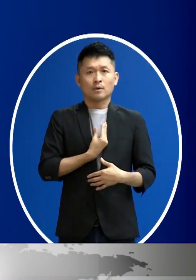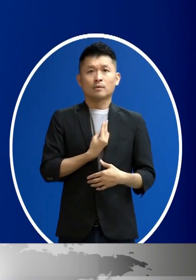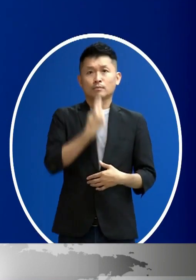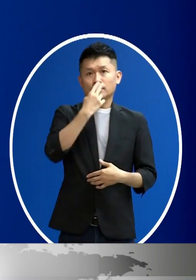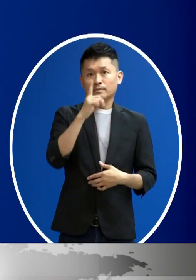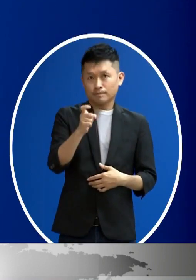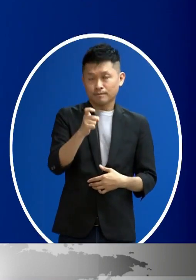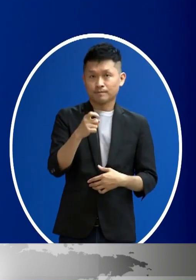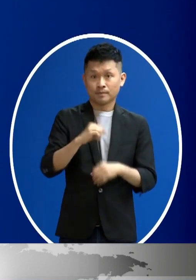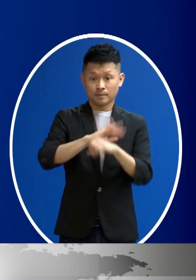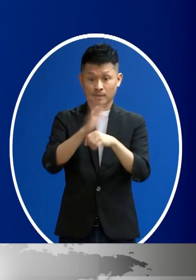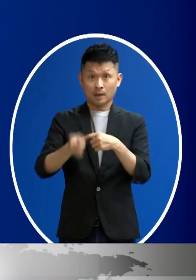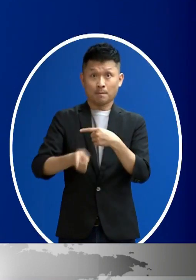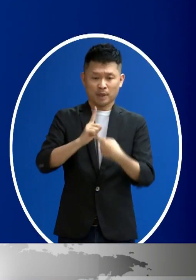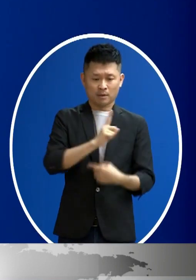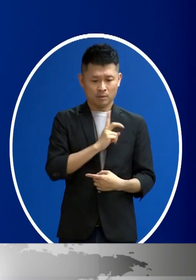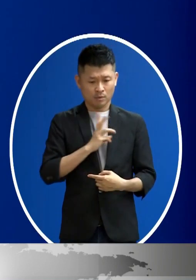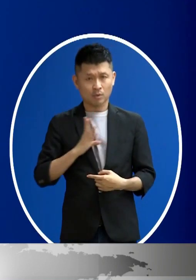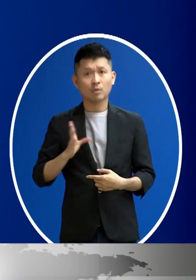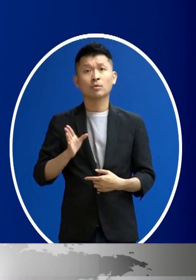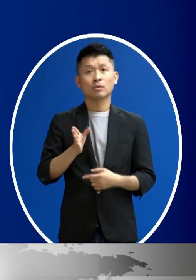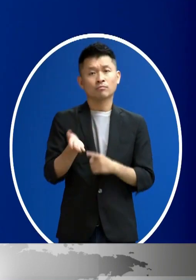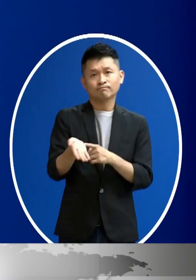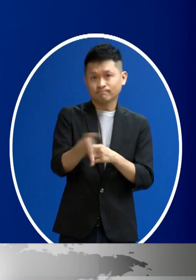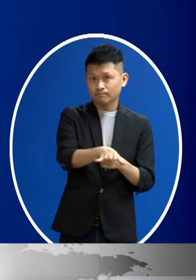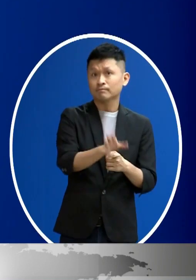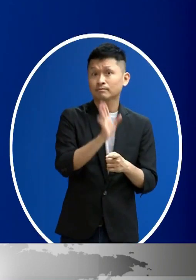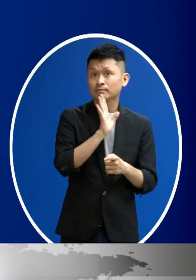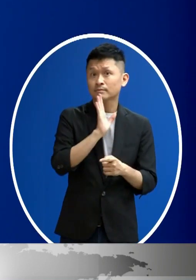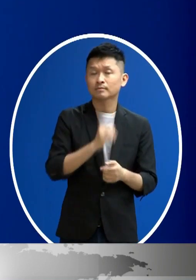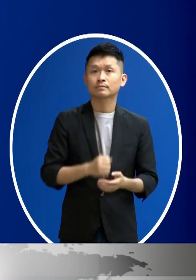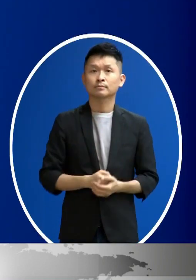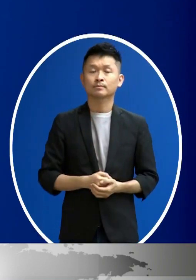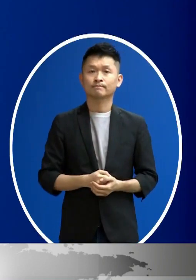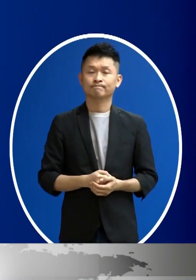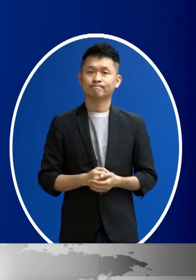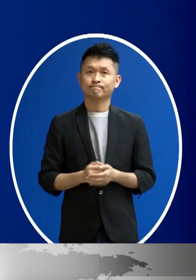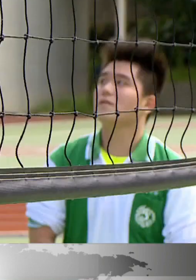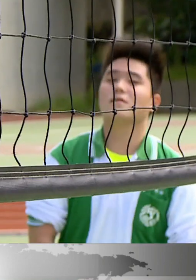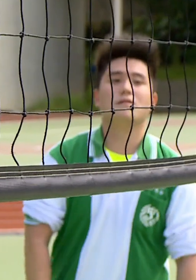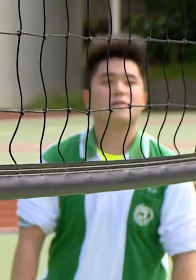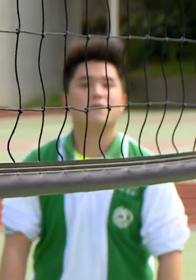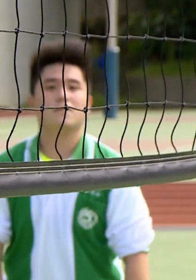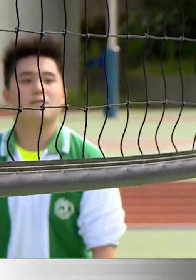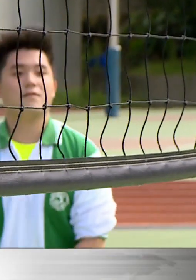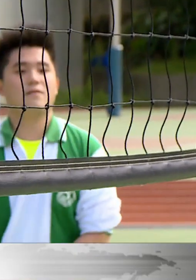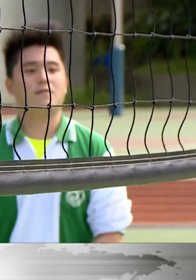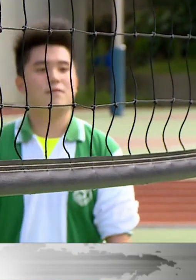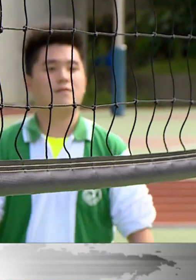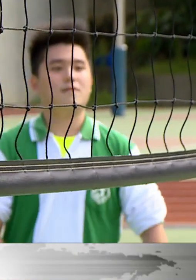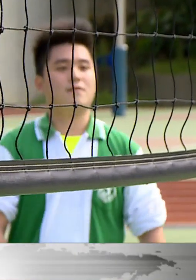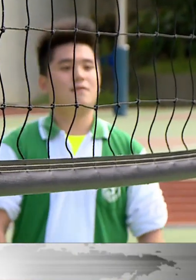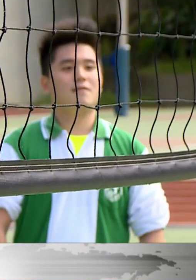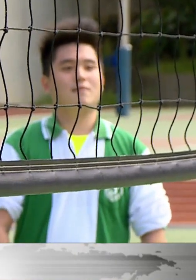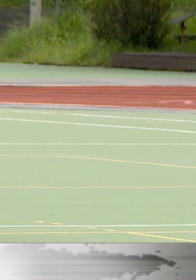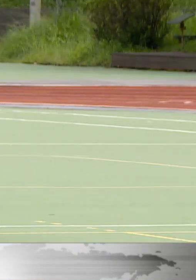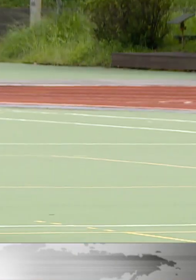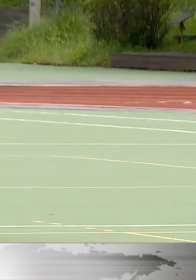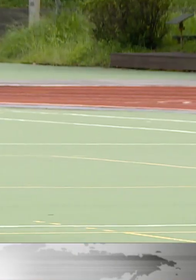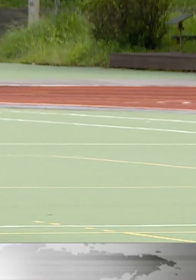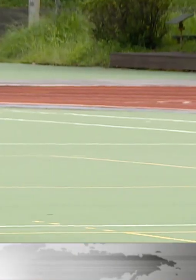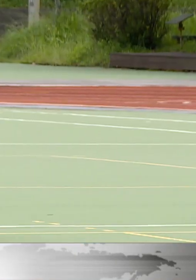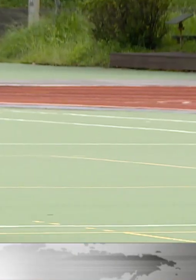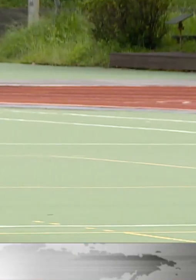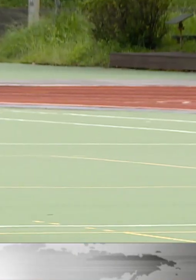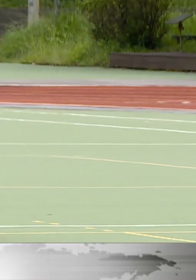still infected with COVID. At present, we are listing the cause of death as myocarditis. Following recovery from COVID, many patients